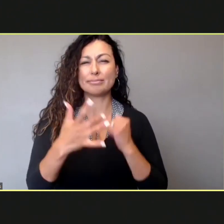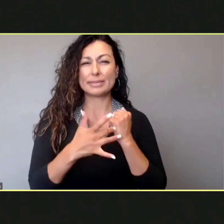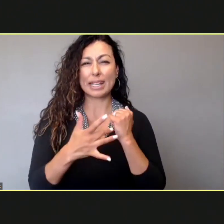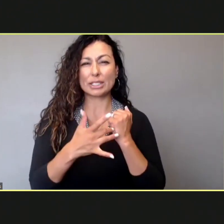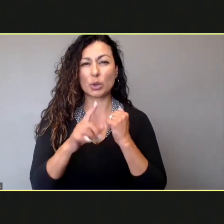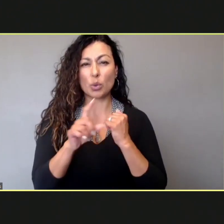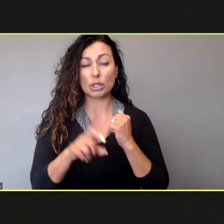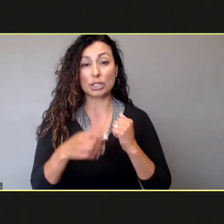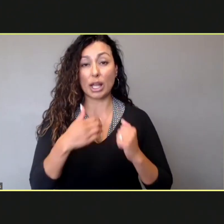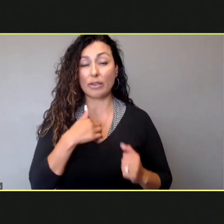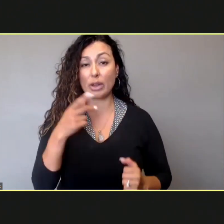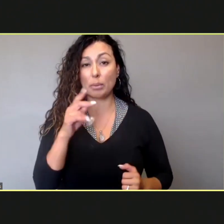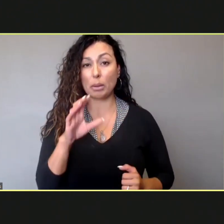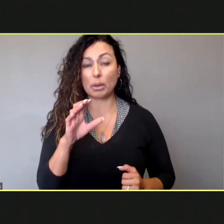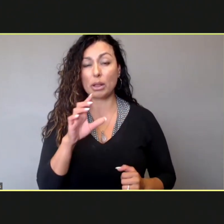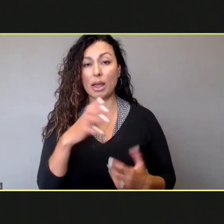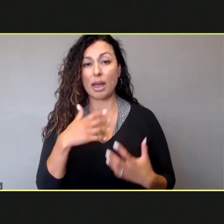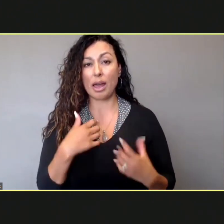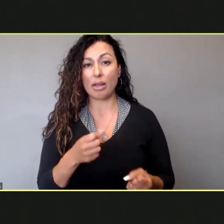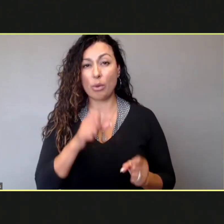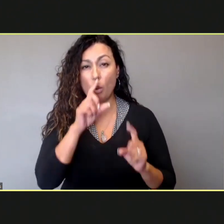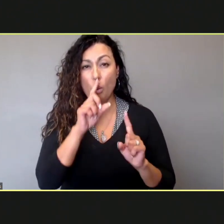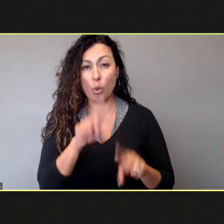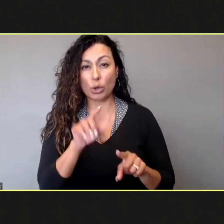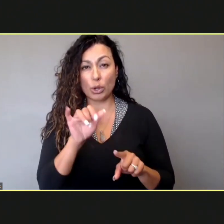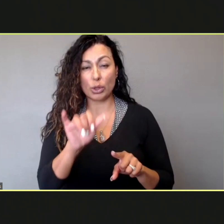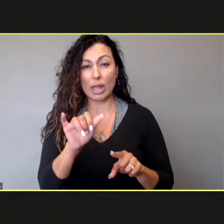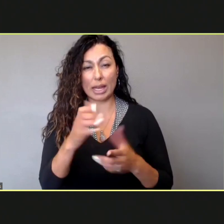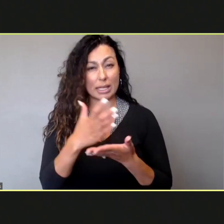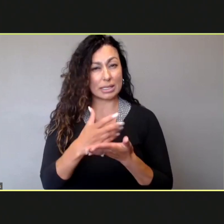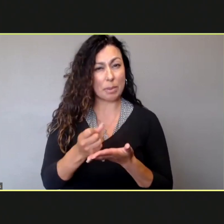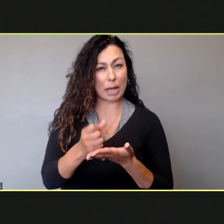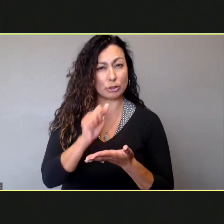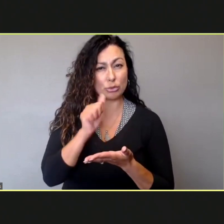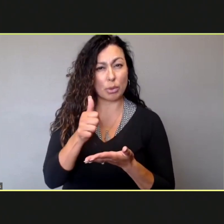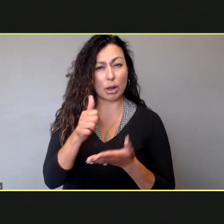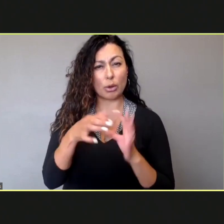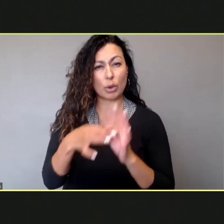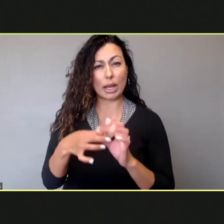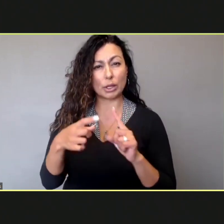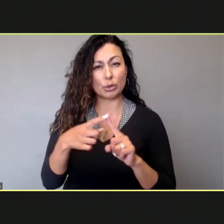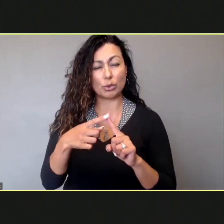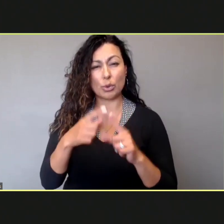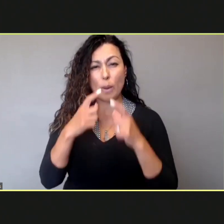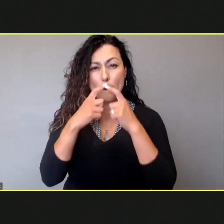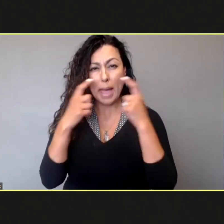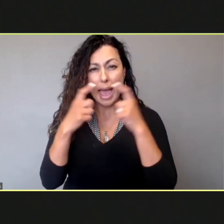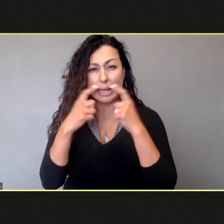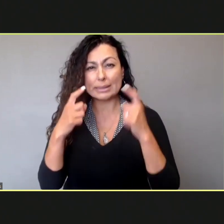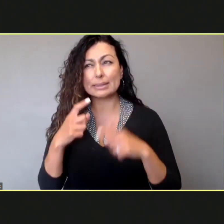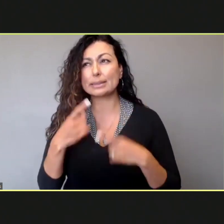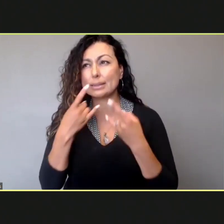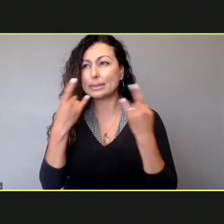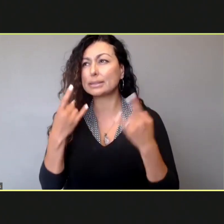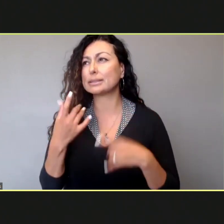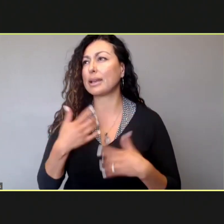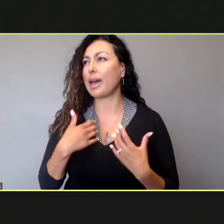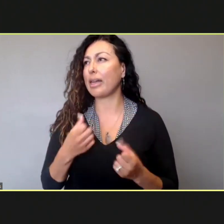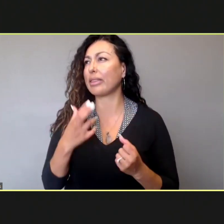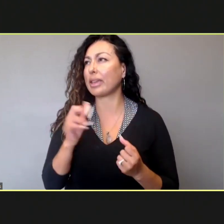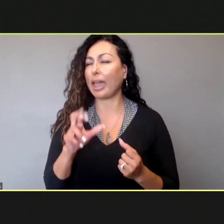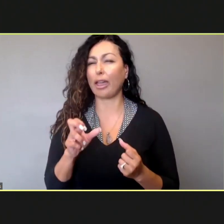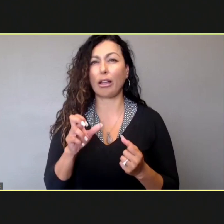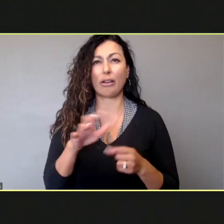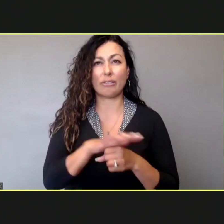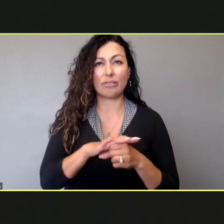there a public health order that expires tomorrow related to like masks in healthcare facilities